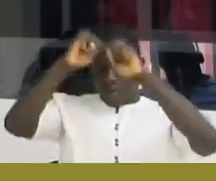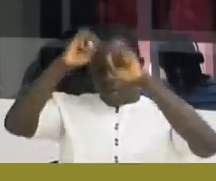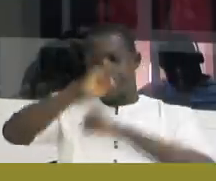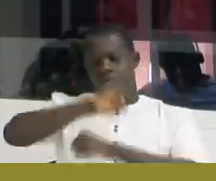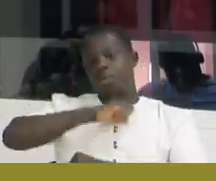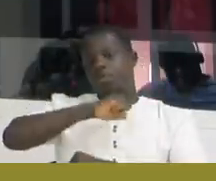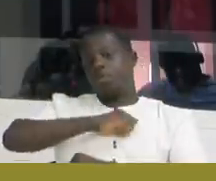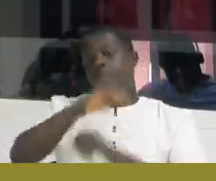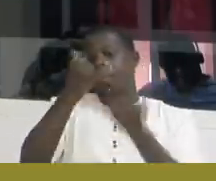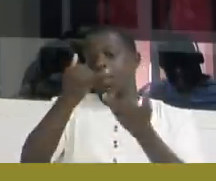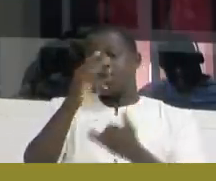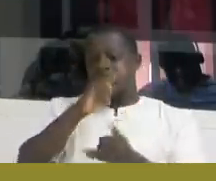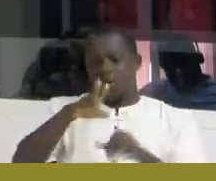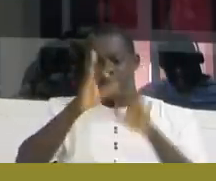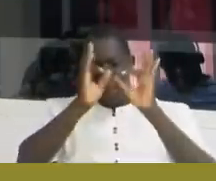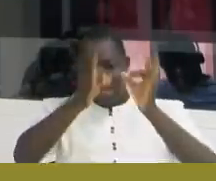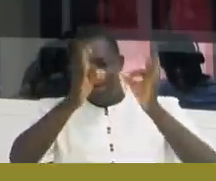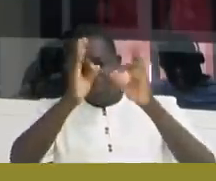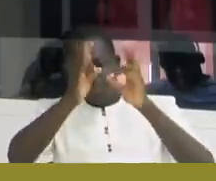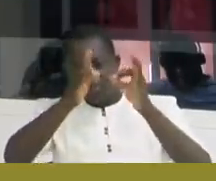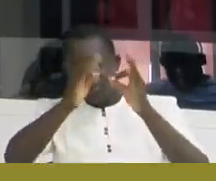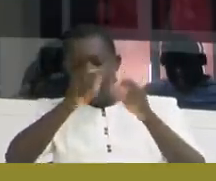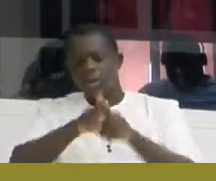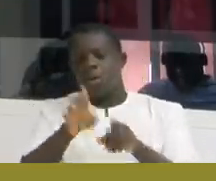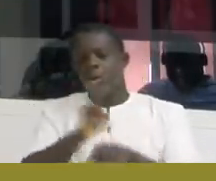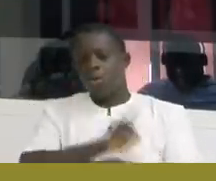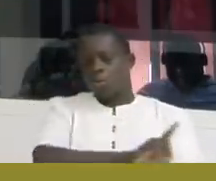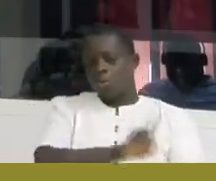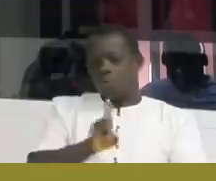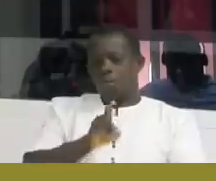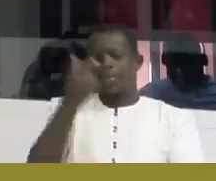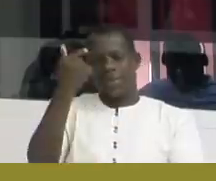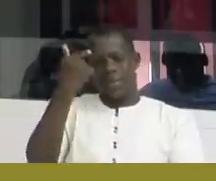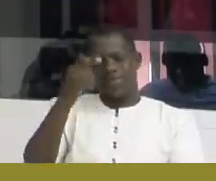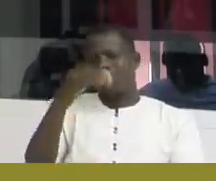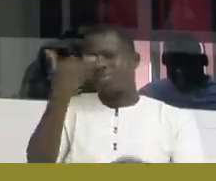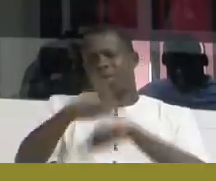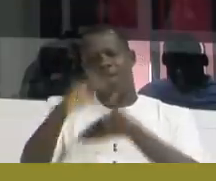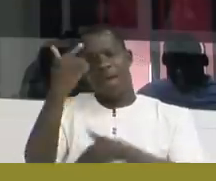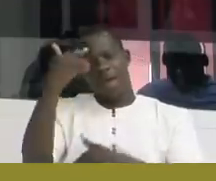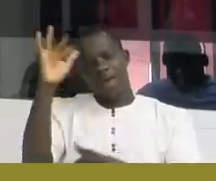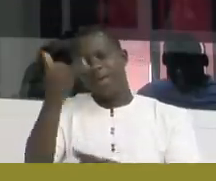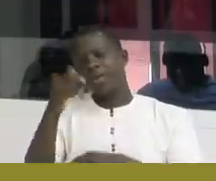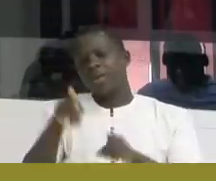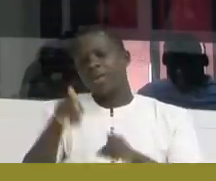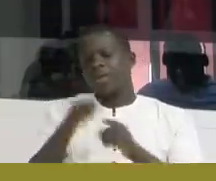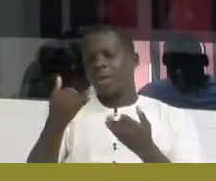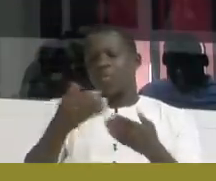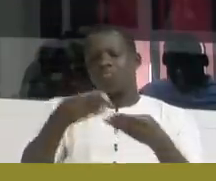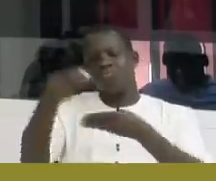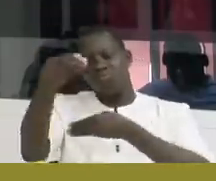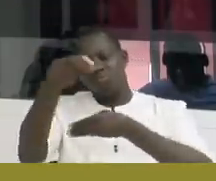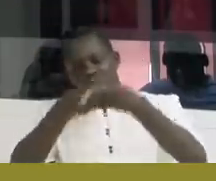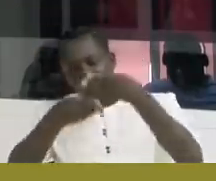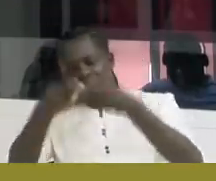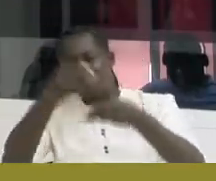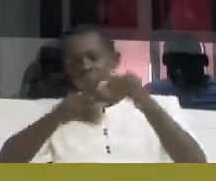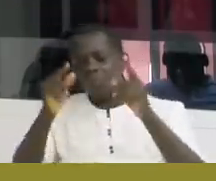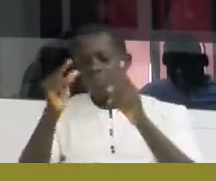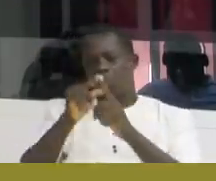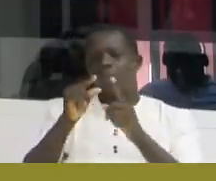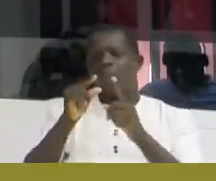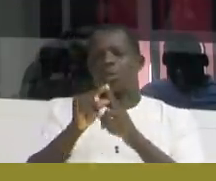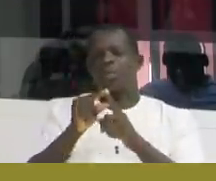I tried to explain, and we disagreed. It was an exchange of words.